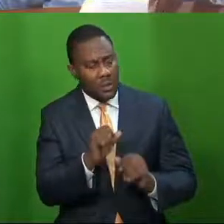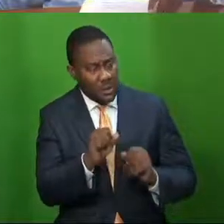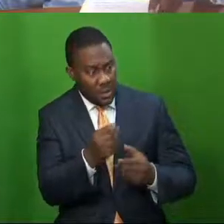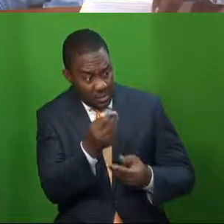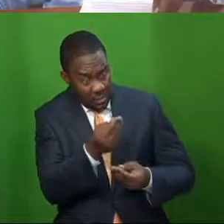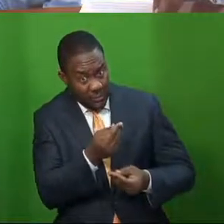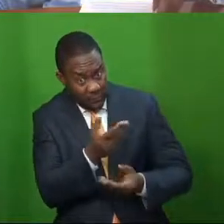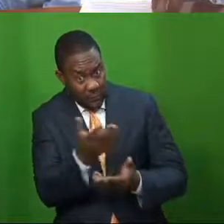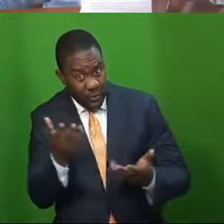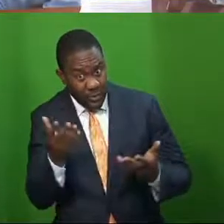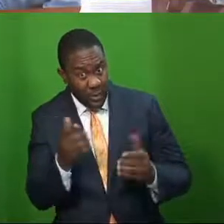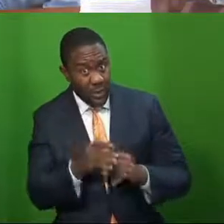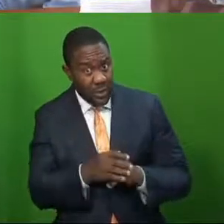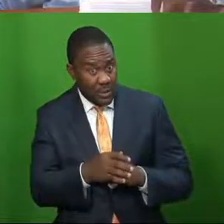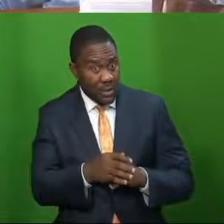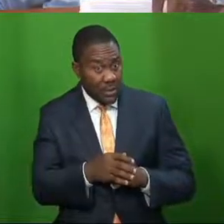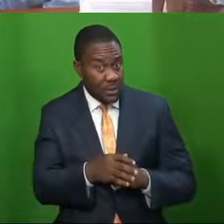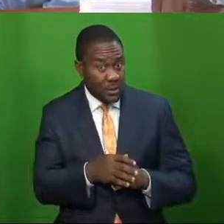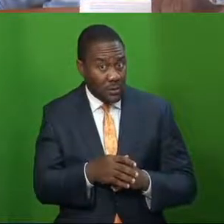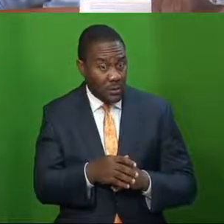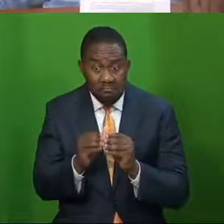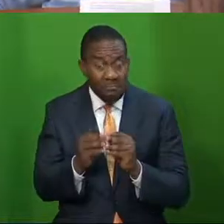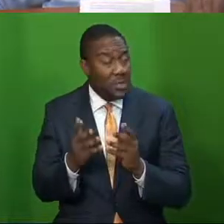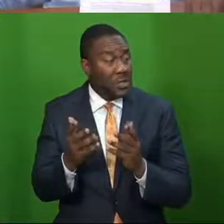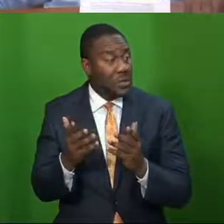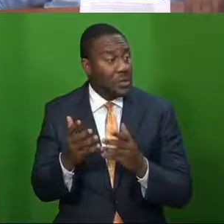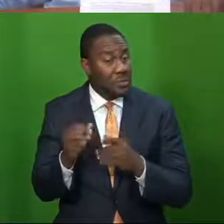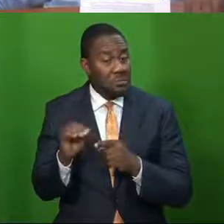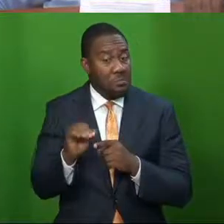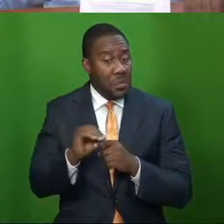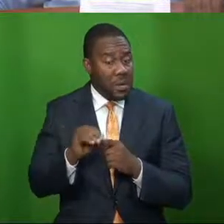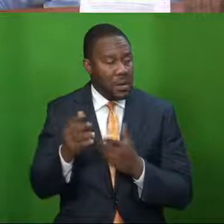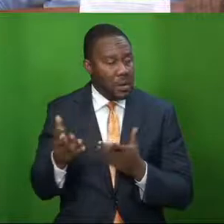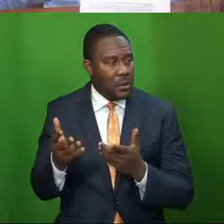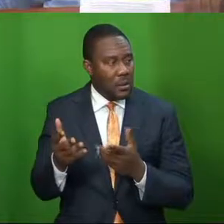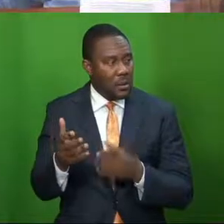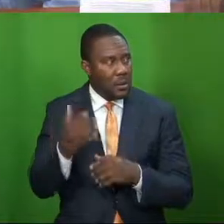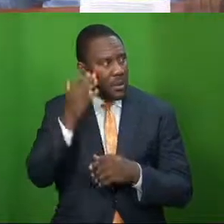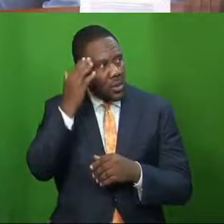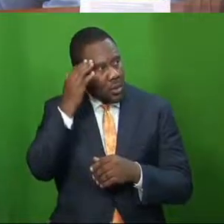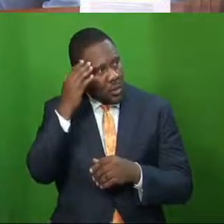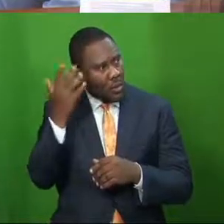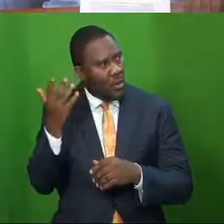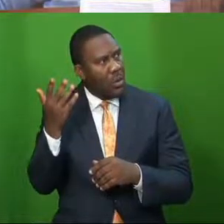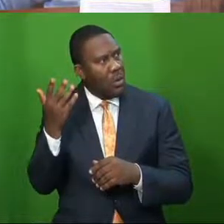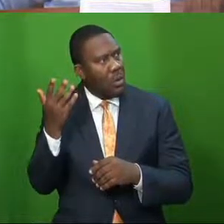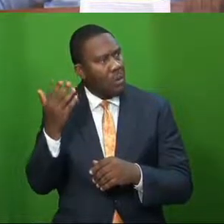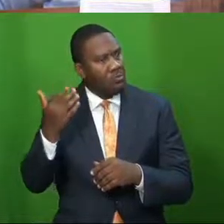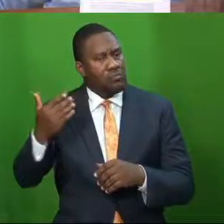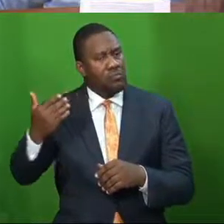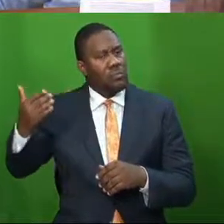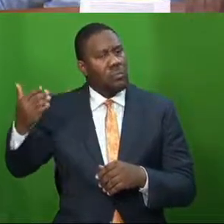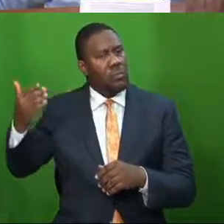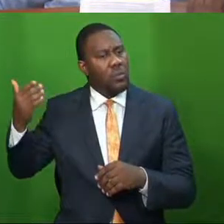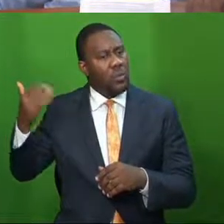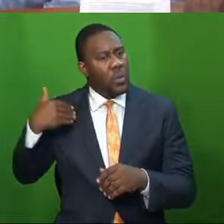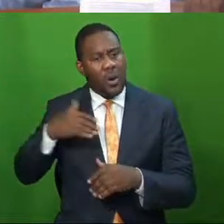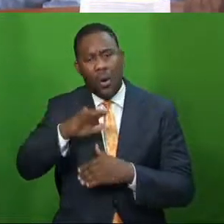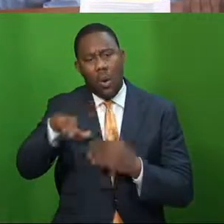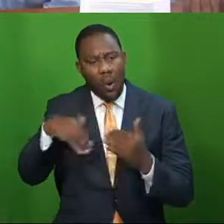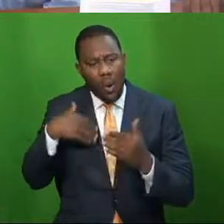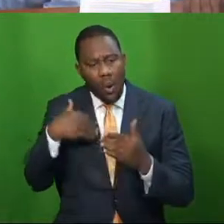for the 8th Parliament, the tradition has been that everyone participates. I believe that is because of the COVID exigencies